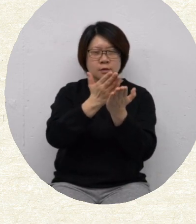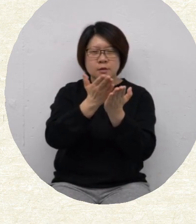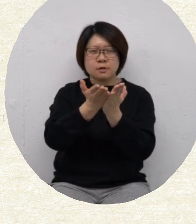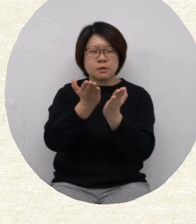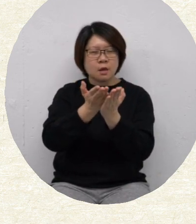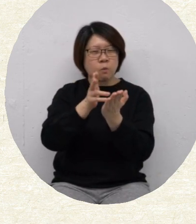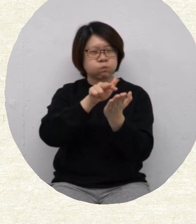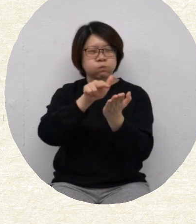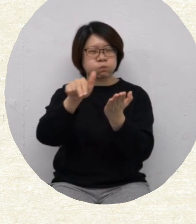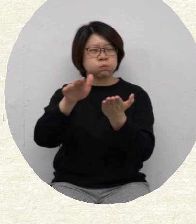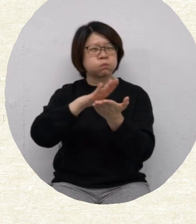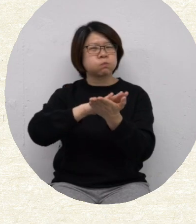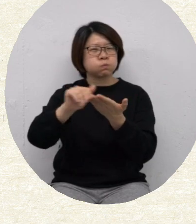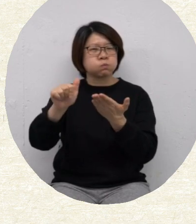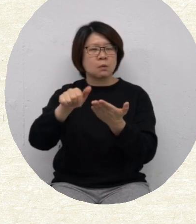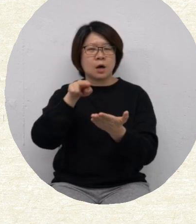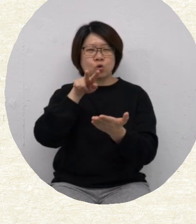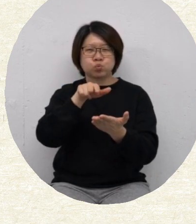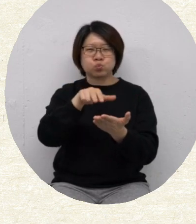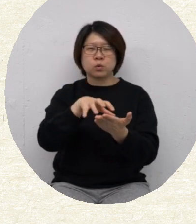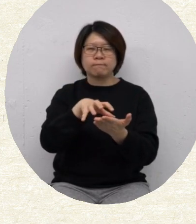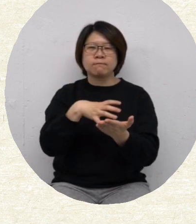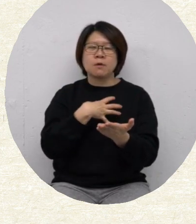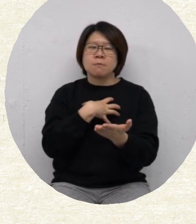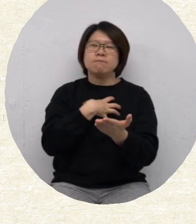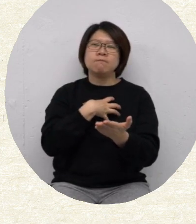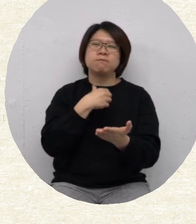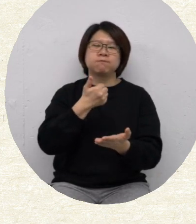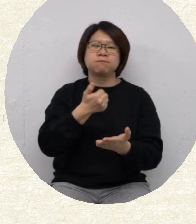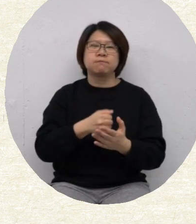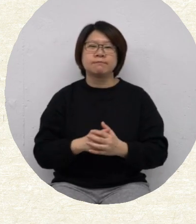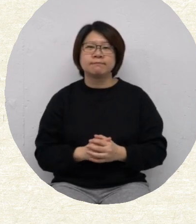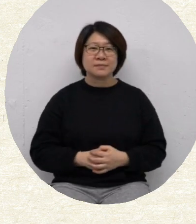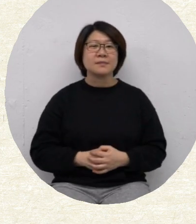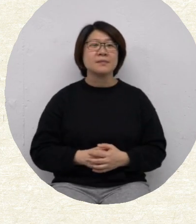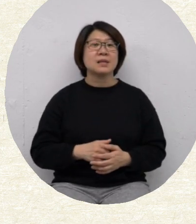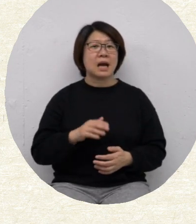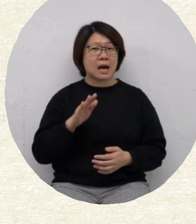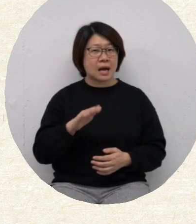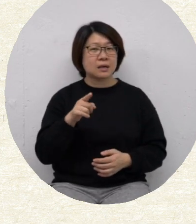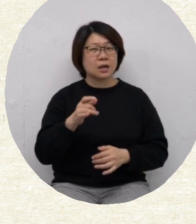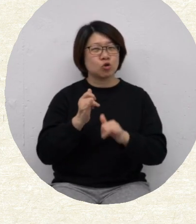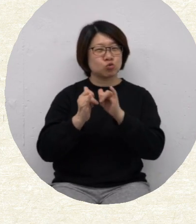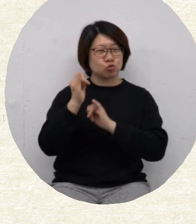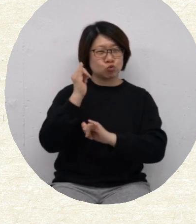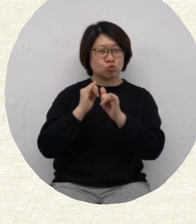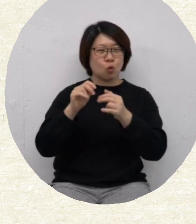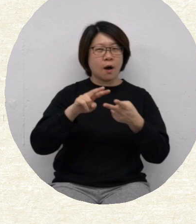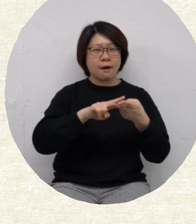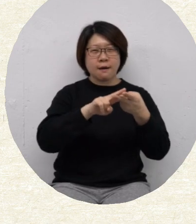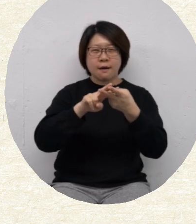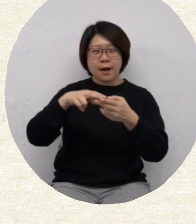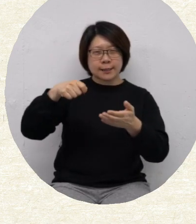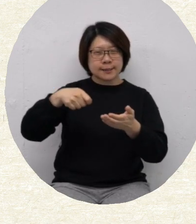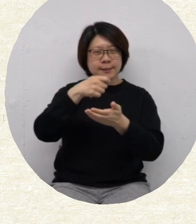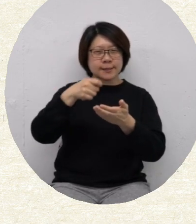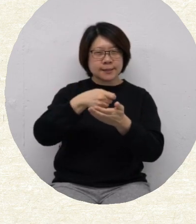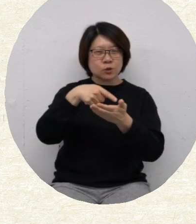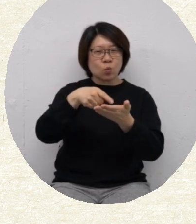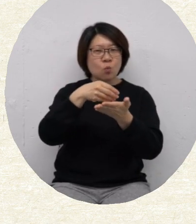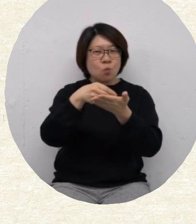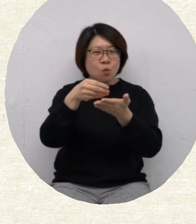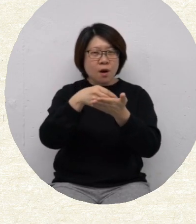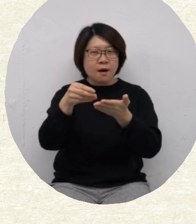However, traditional Asian woodblock carving was primarily done using a knife, also called hangito,